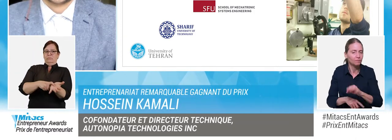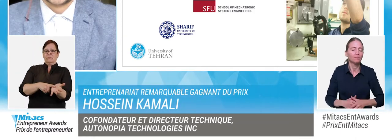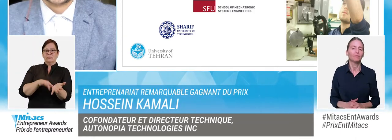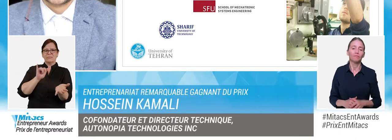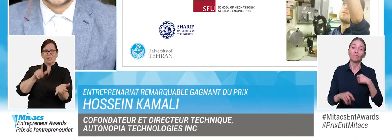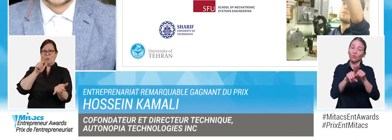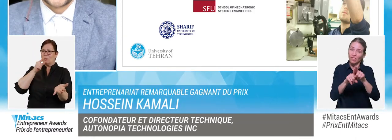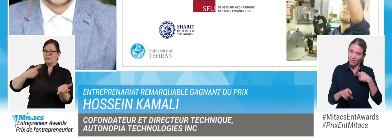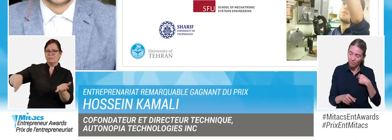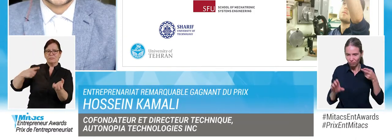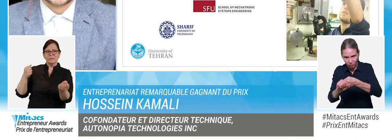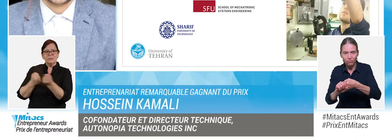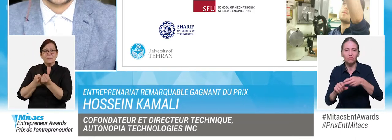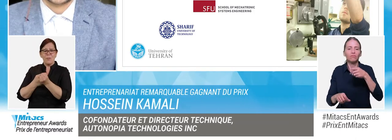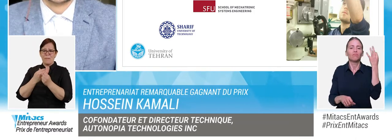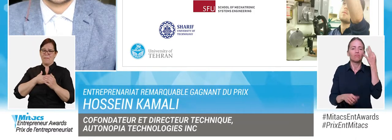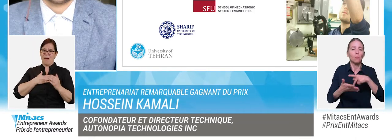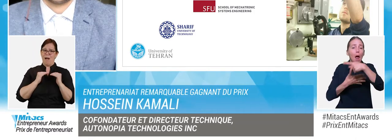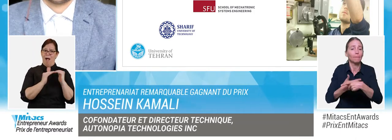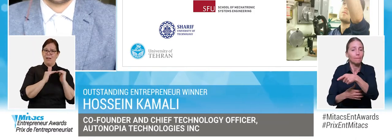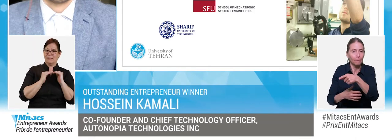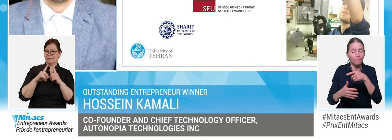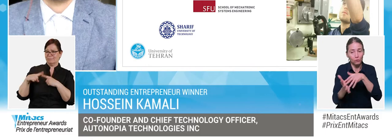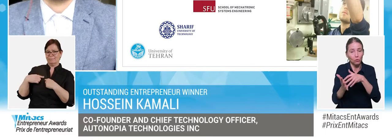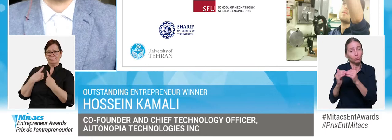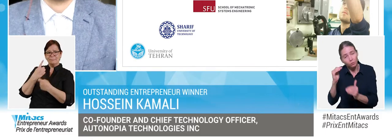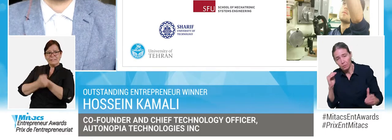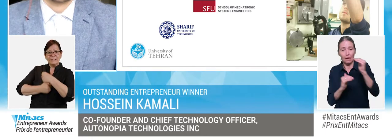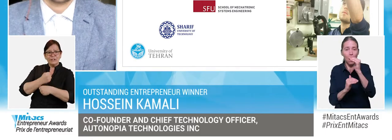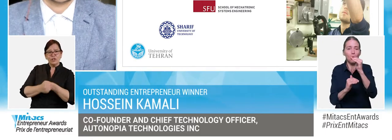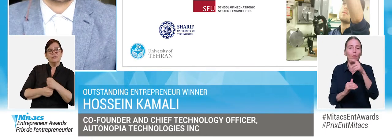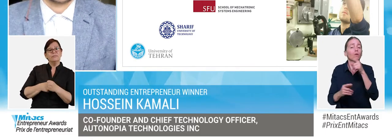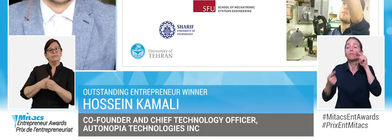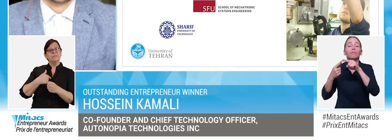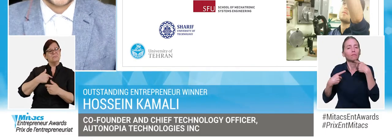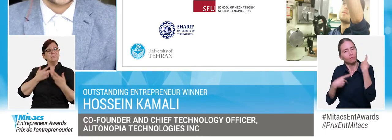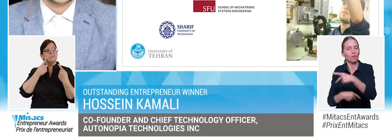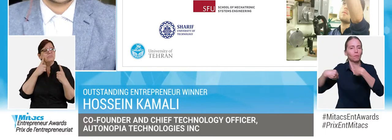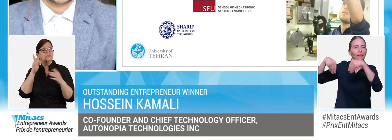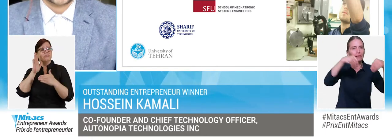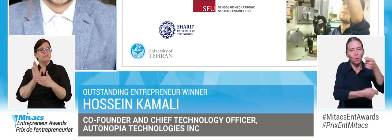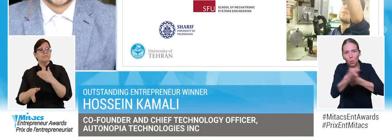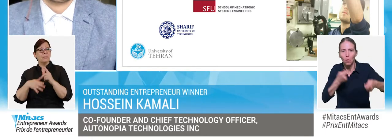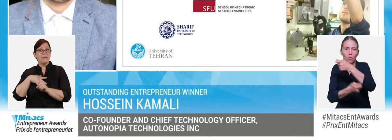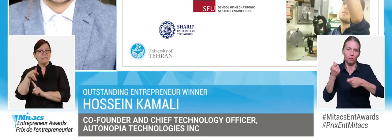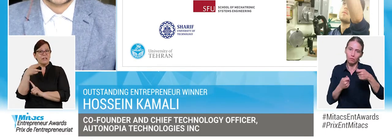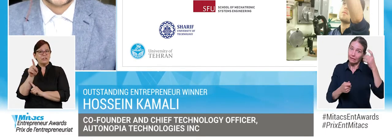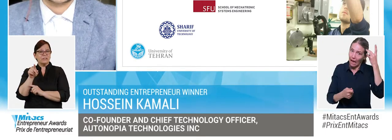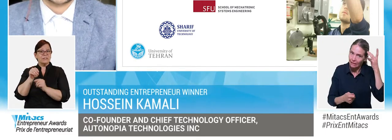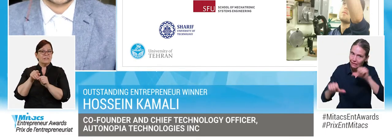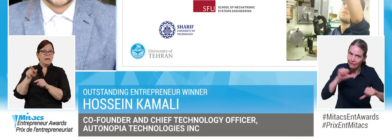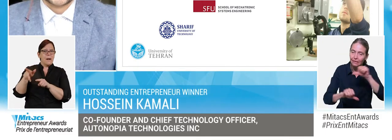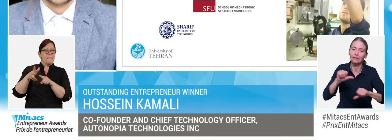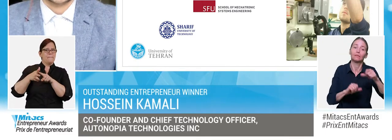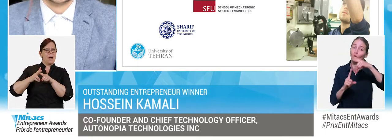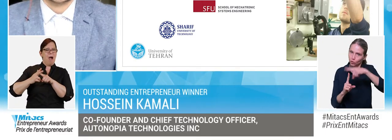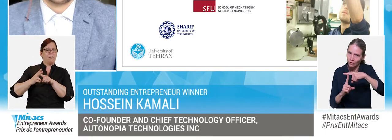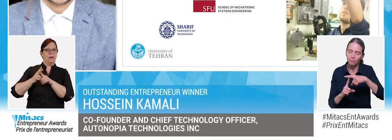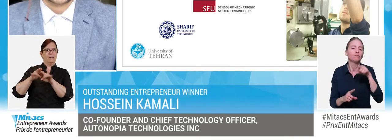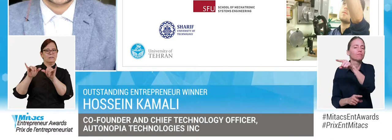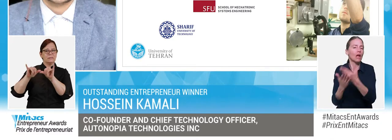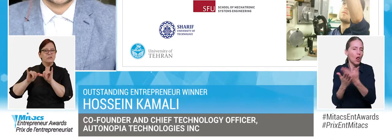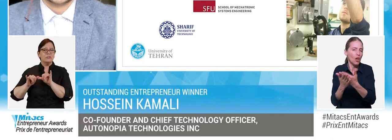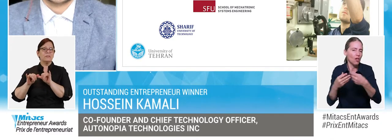and mechatronics at Simon Fraser University. I was also a student in the graduate program for science and